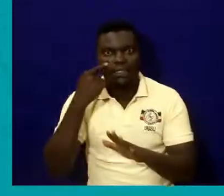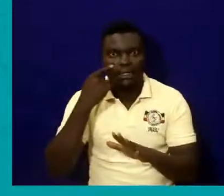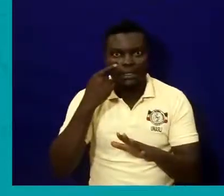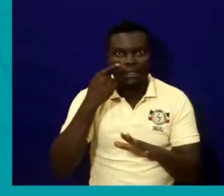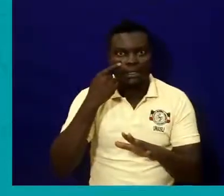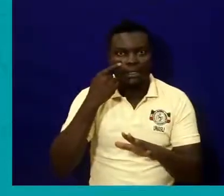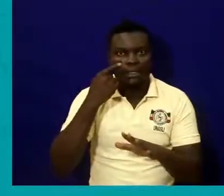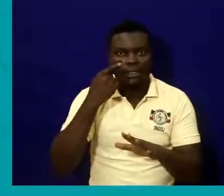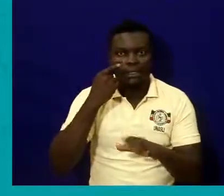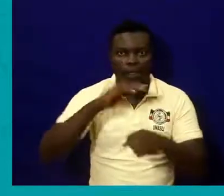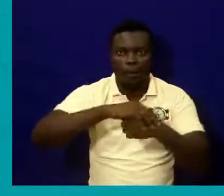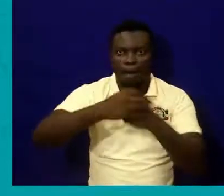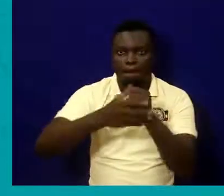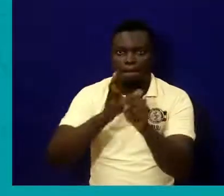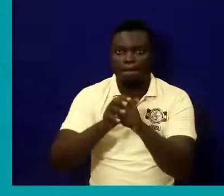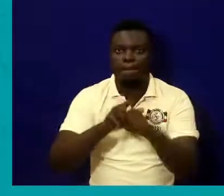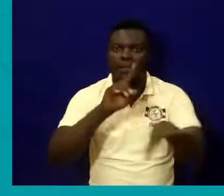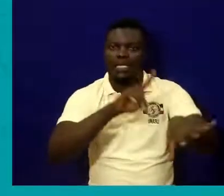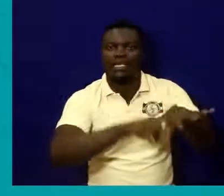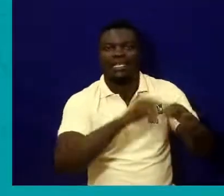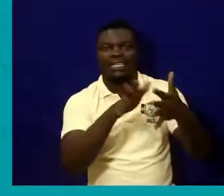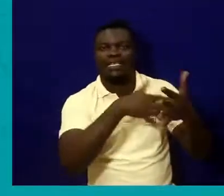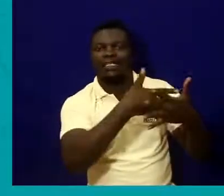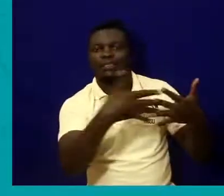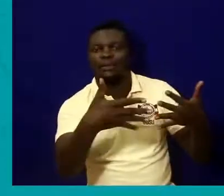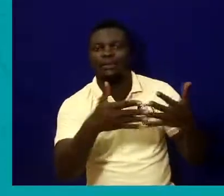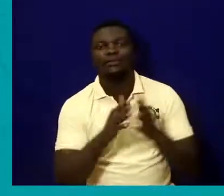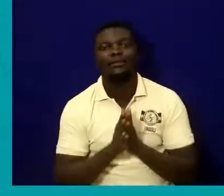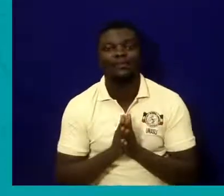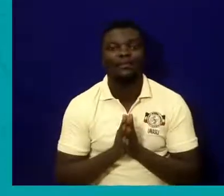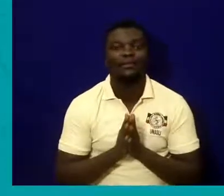form a periodic table.